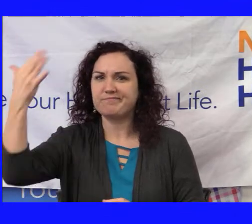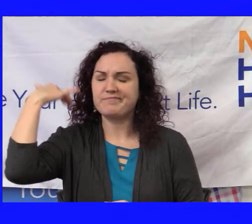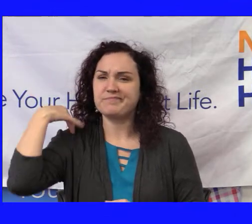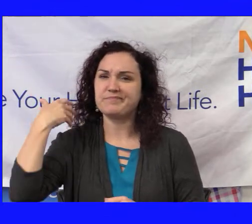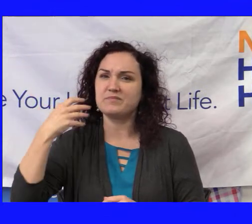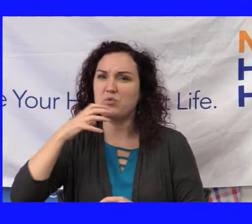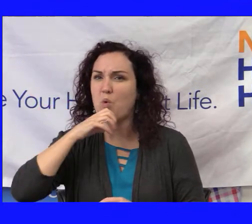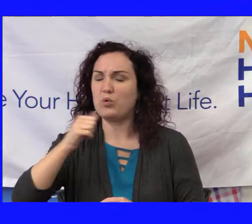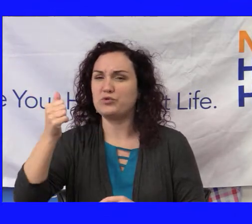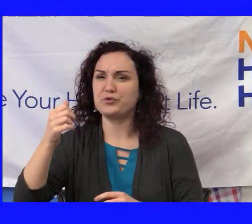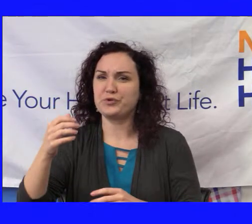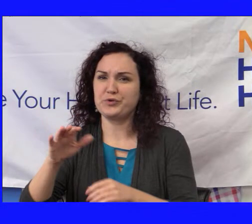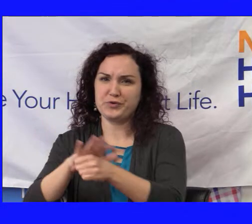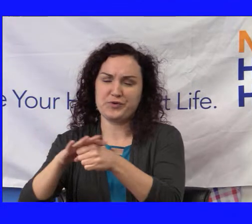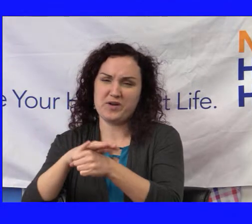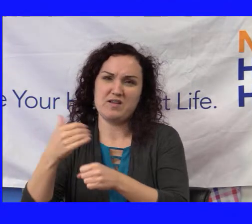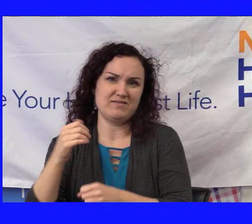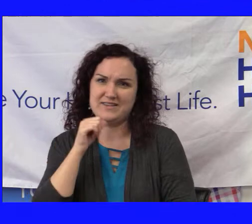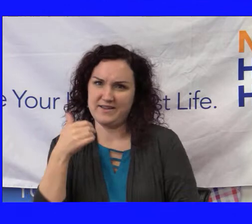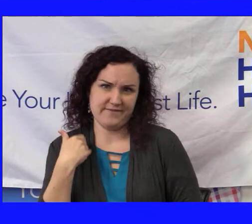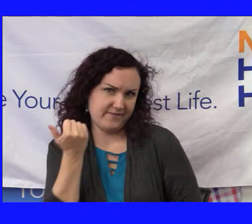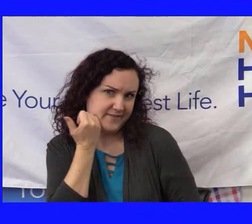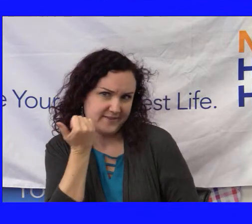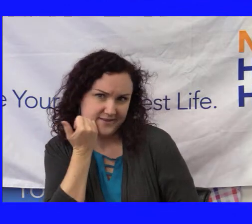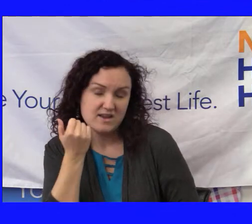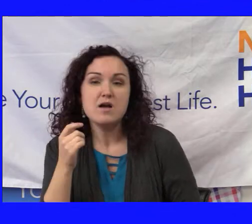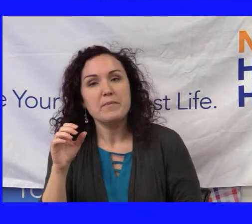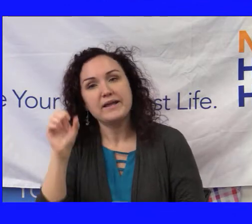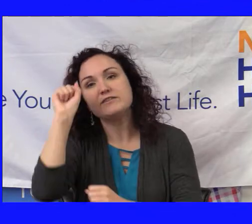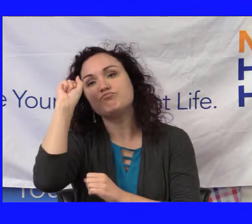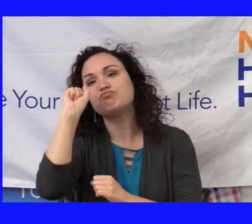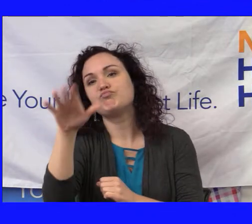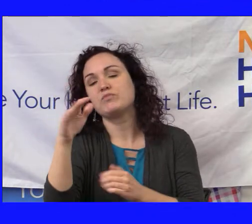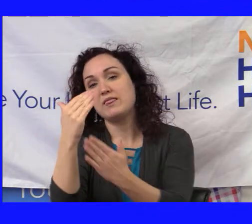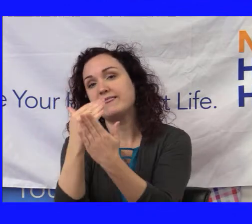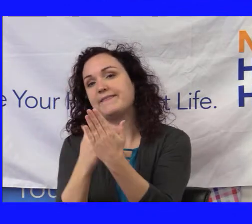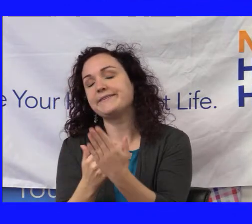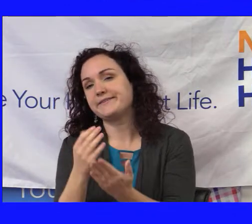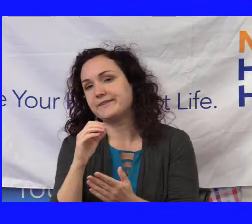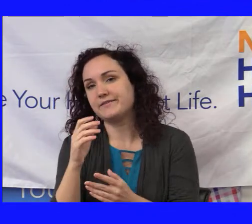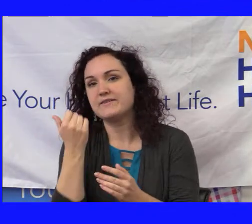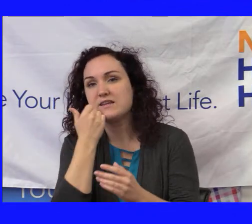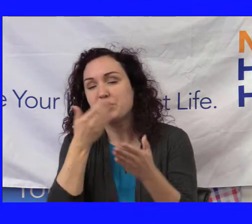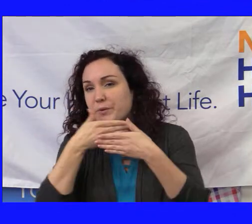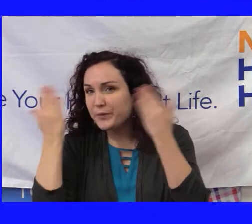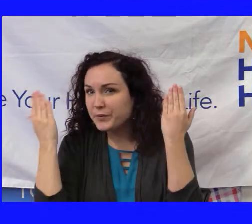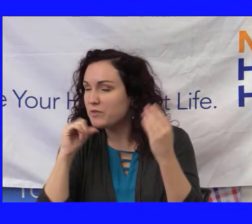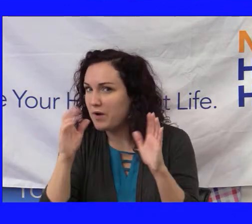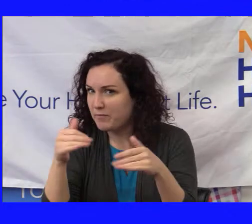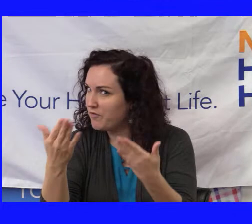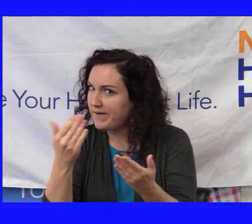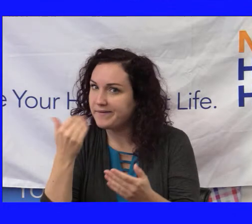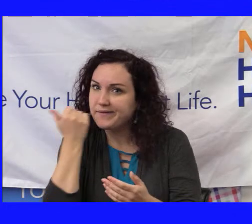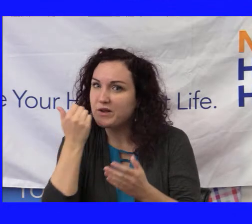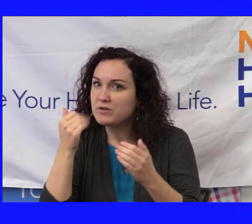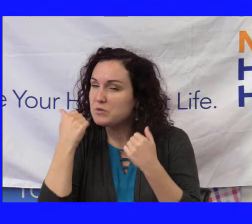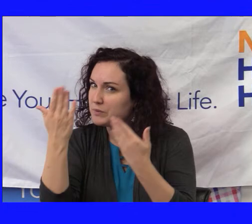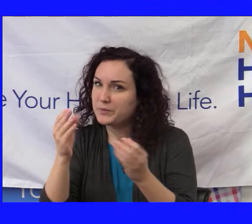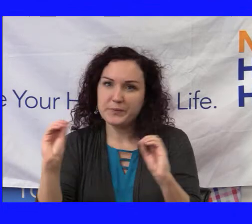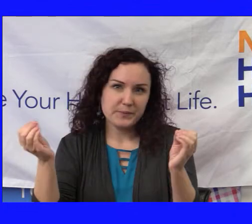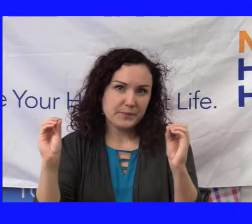do not. I can give you the list of the older ones that do not have dental facilities at all. They're not providing any dental care at all. But